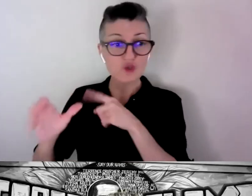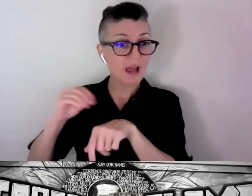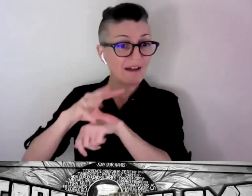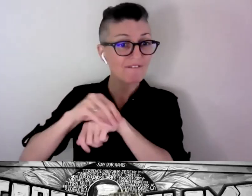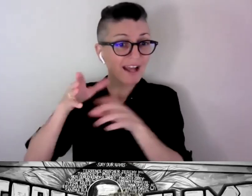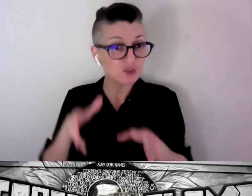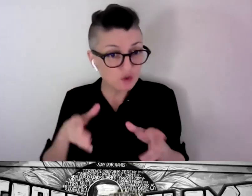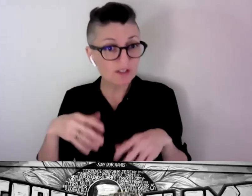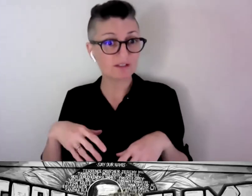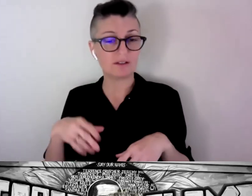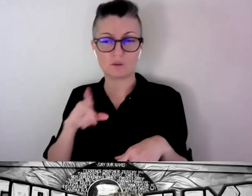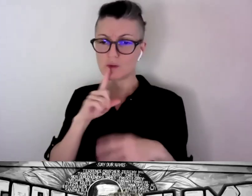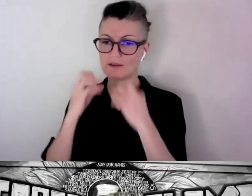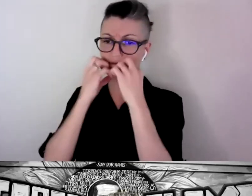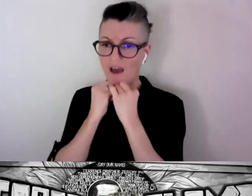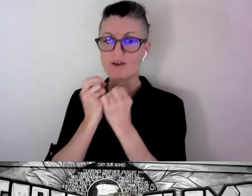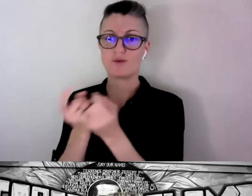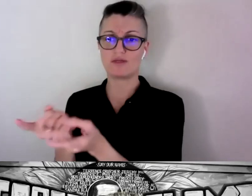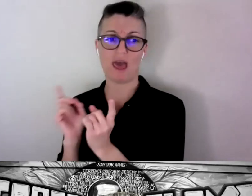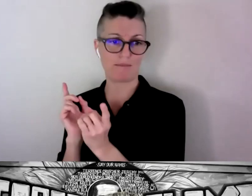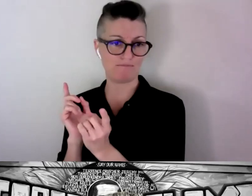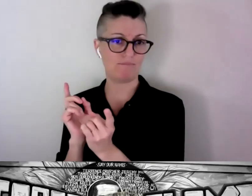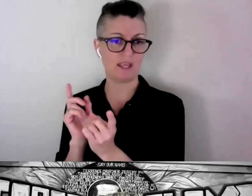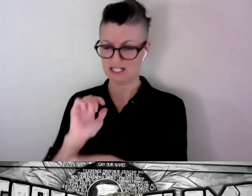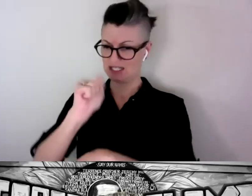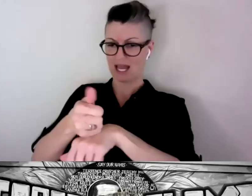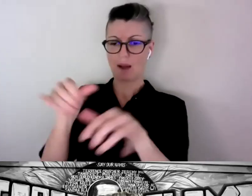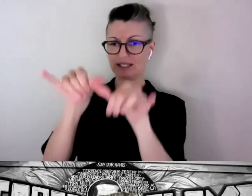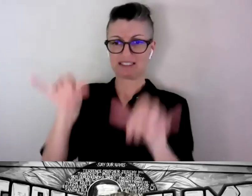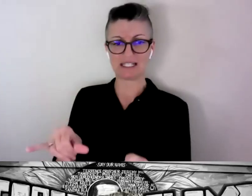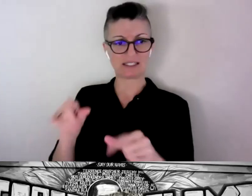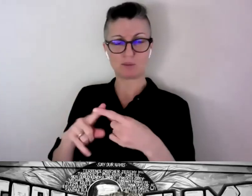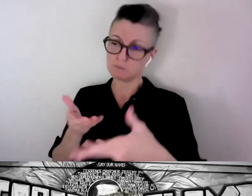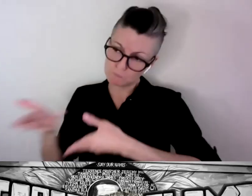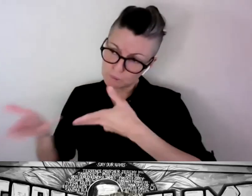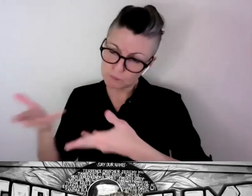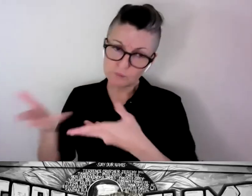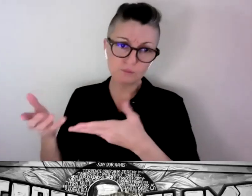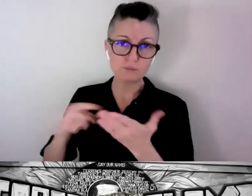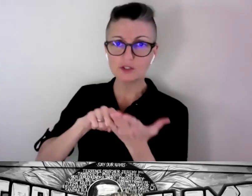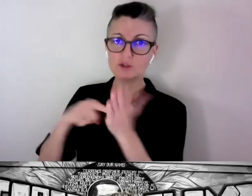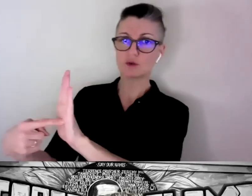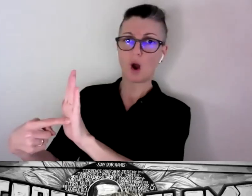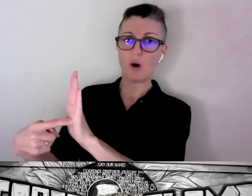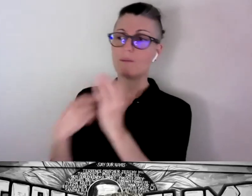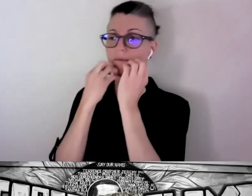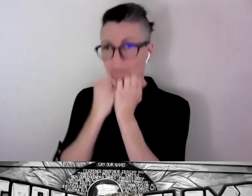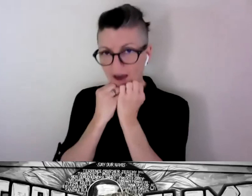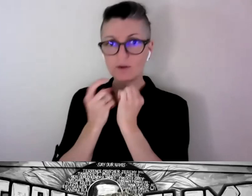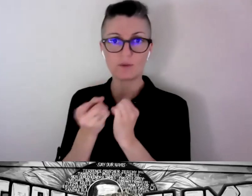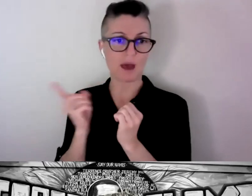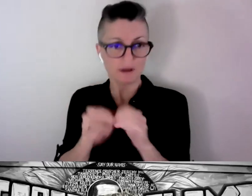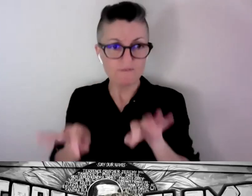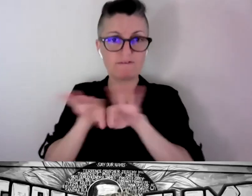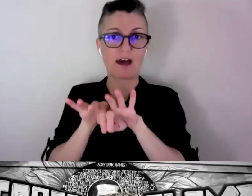to really value it. And we need a system set up to show that valuation. So those